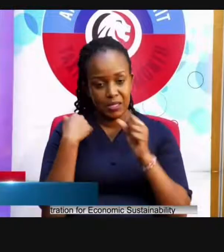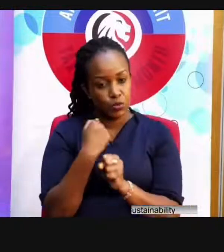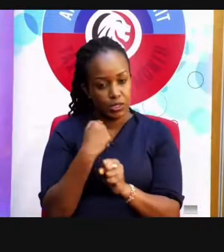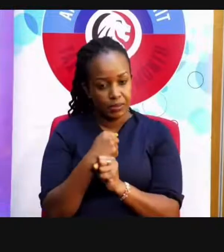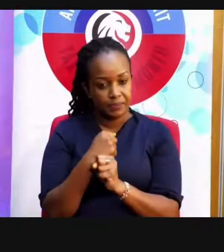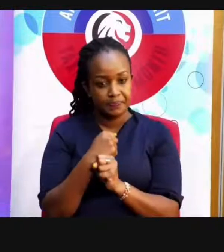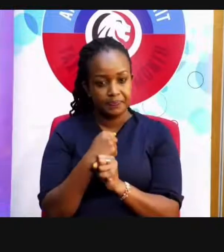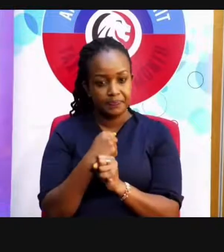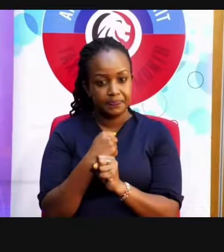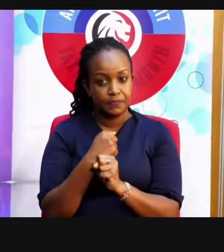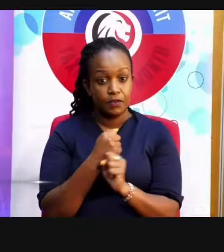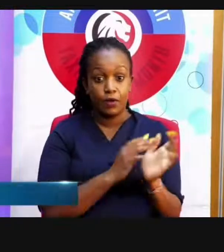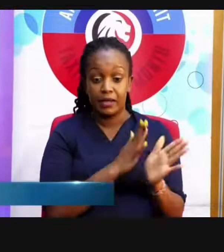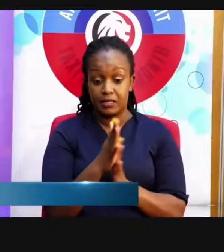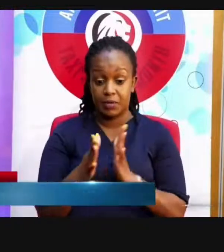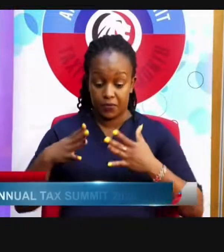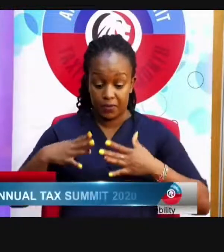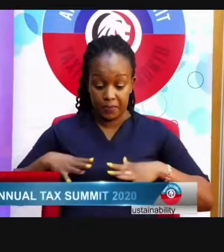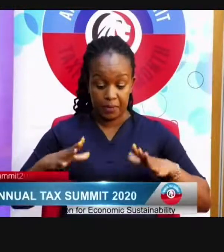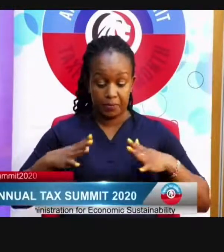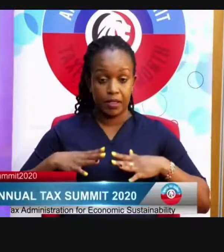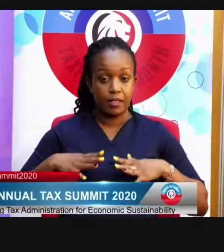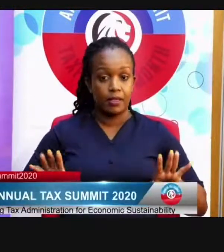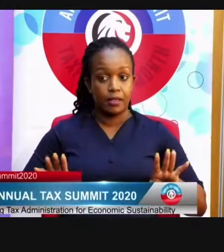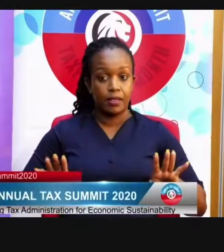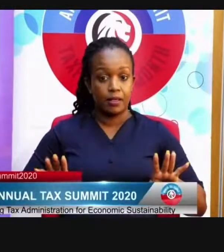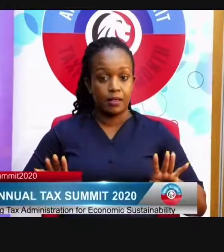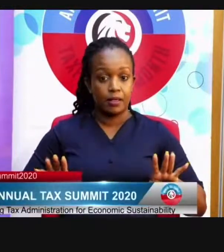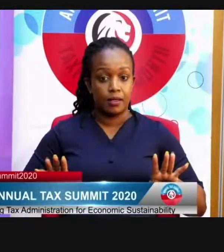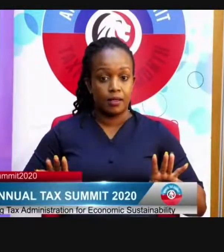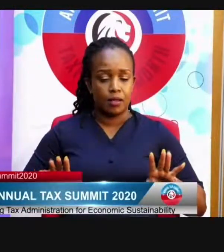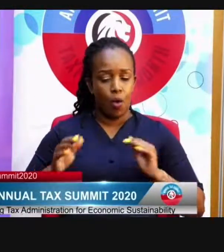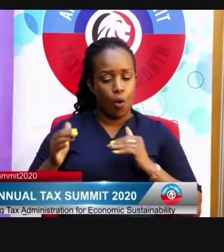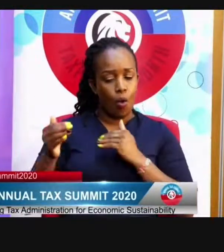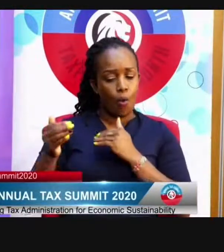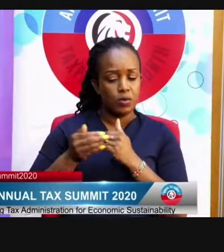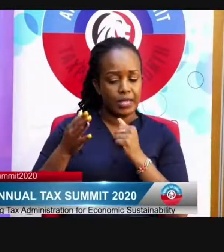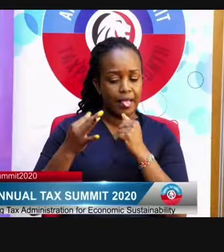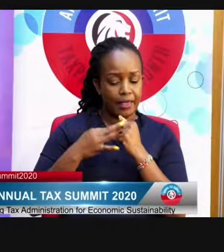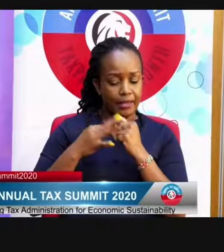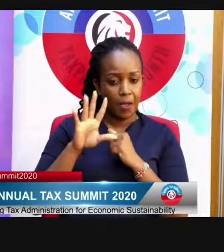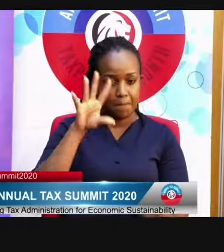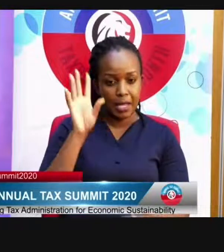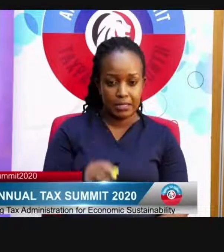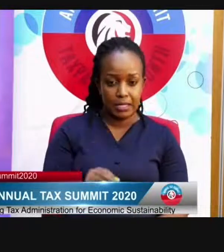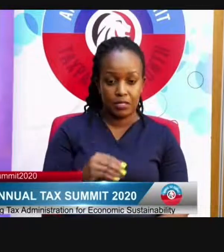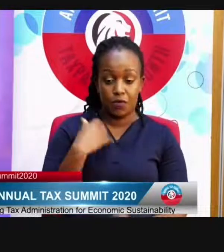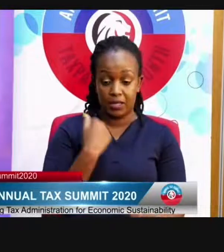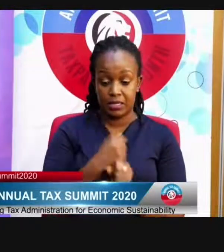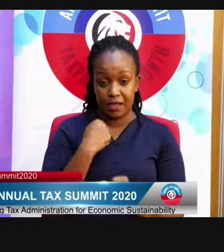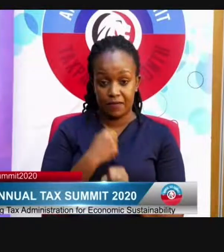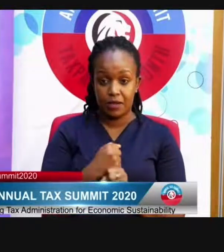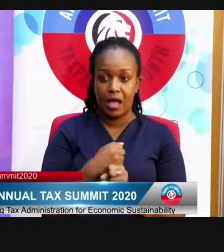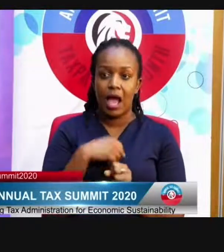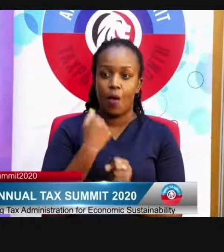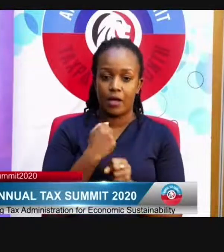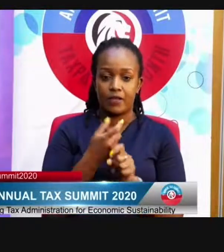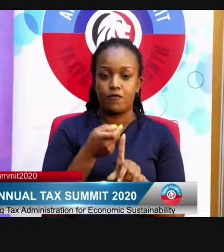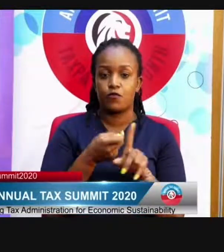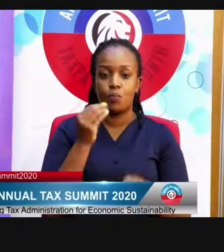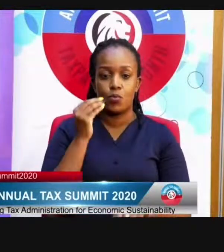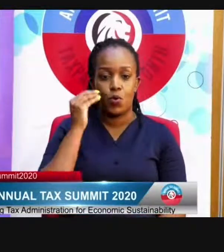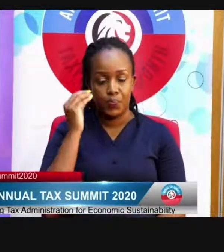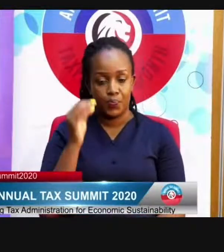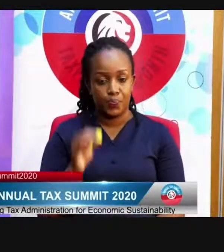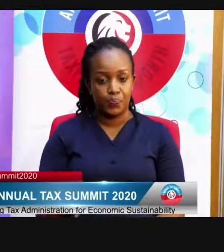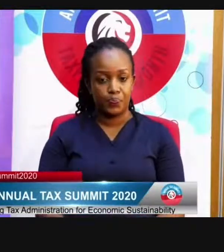people. So almost 85% of our staff are working from home. So they have been